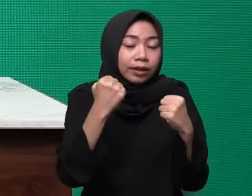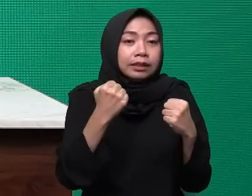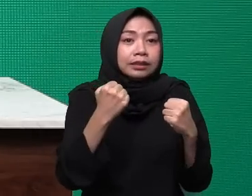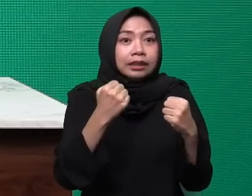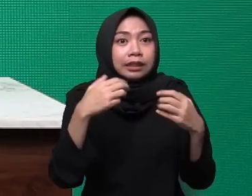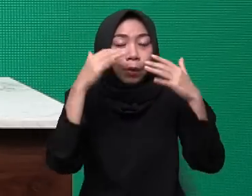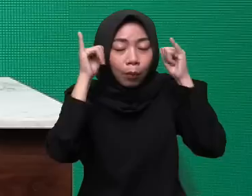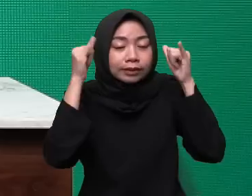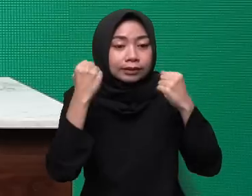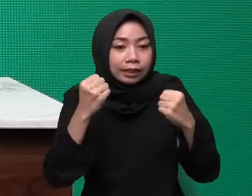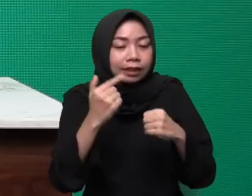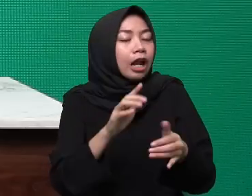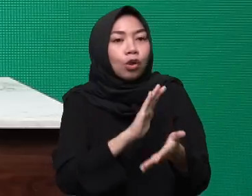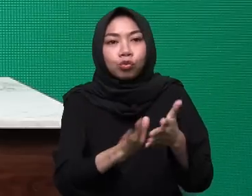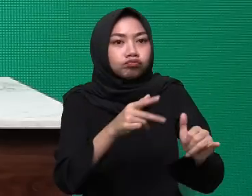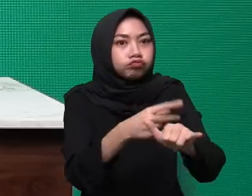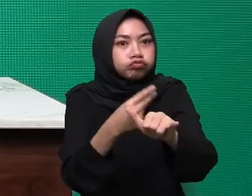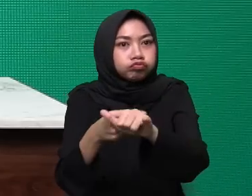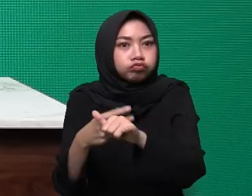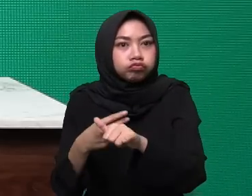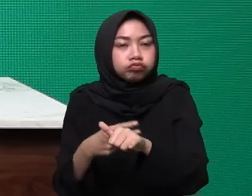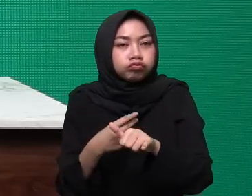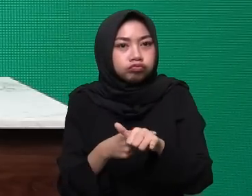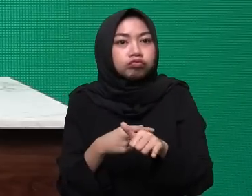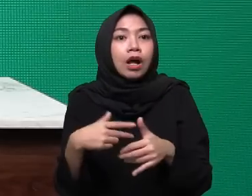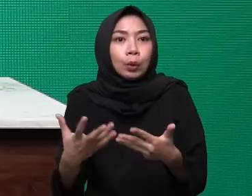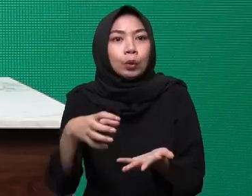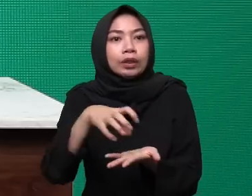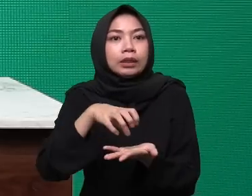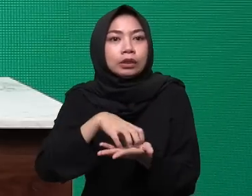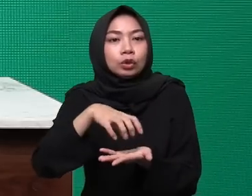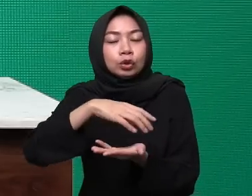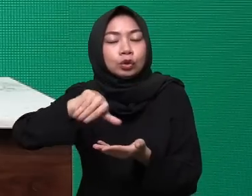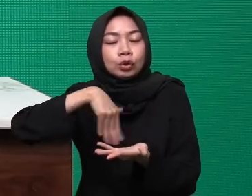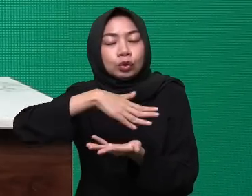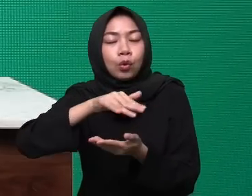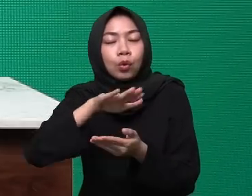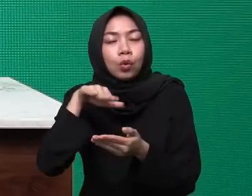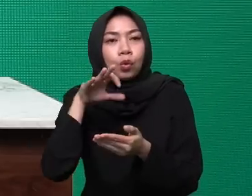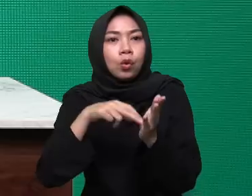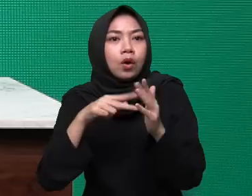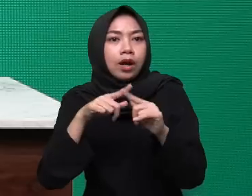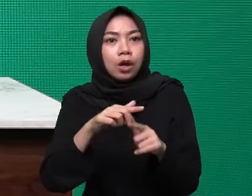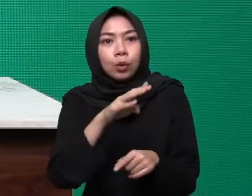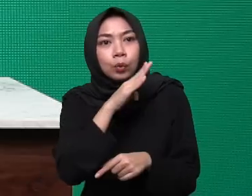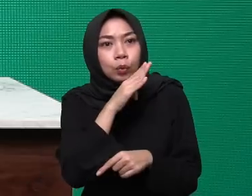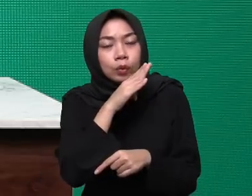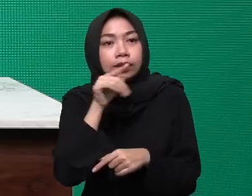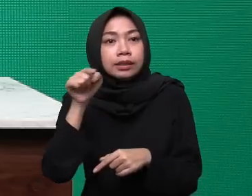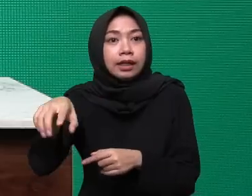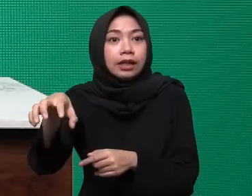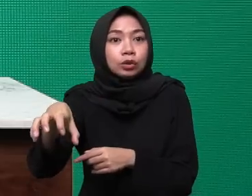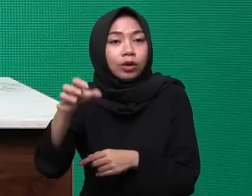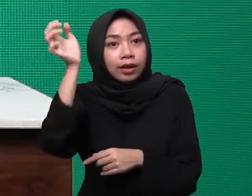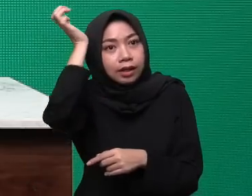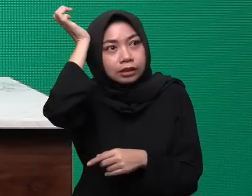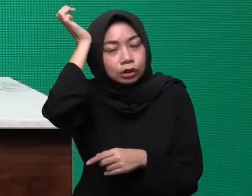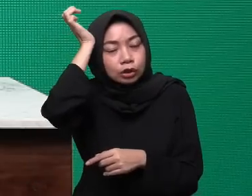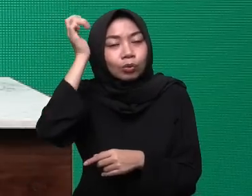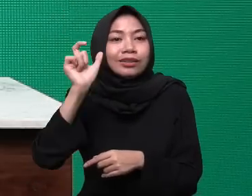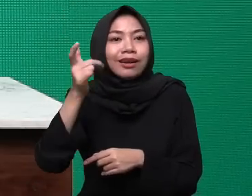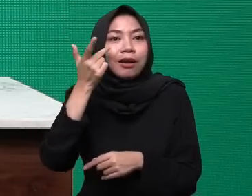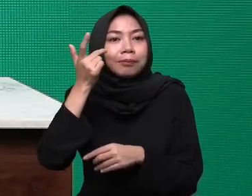in Indonesia that are included in the yellow zone. We are strongly encouraged green zone areas to maintain biosecurity